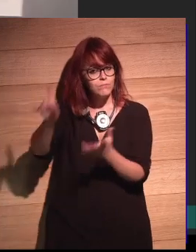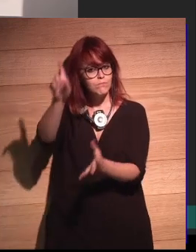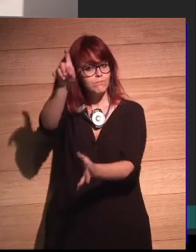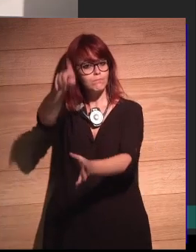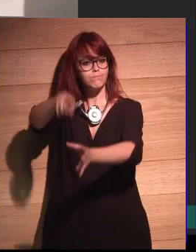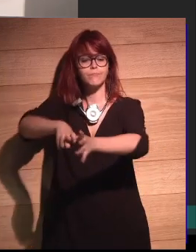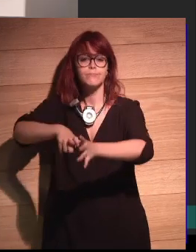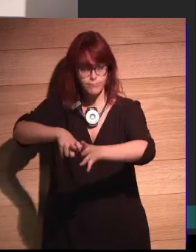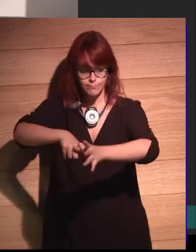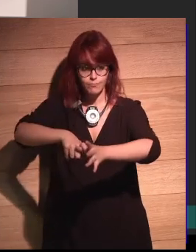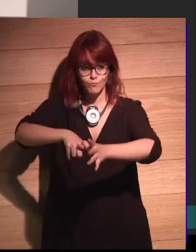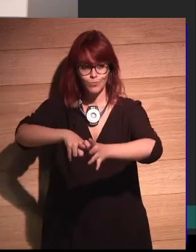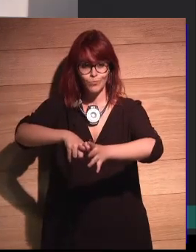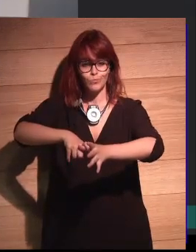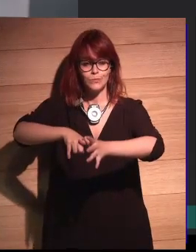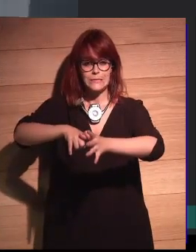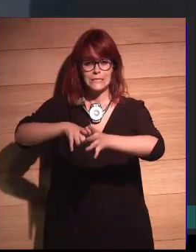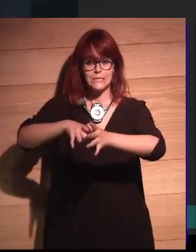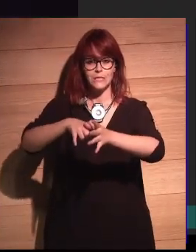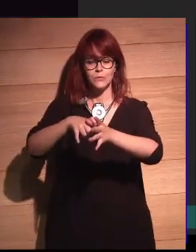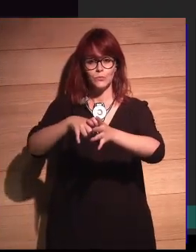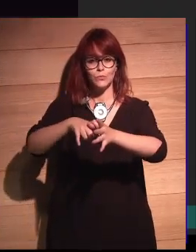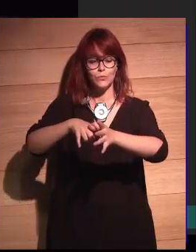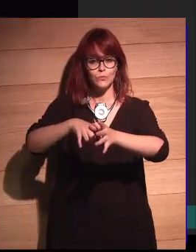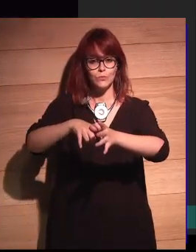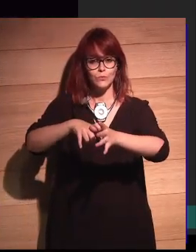A structure built out of the unknown.